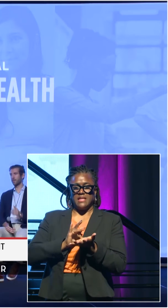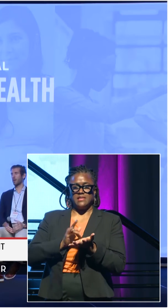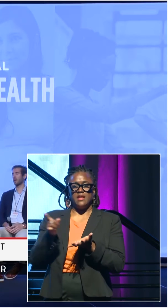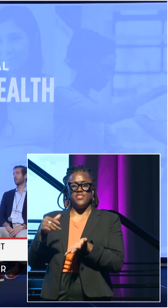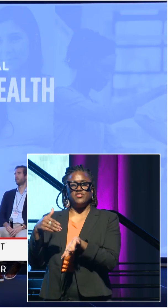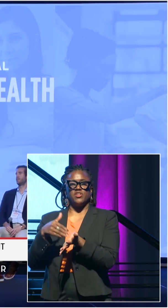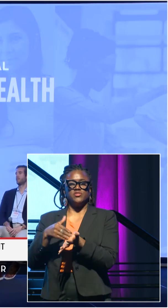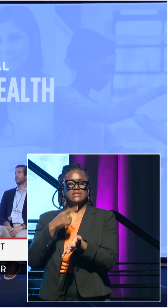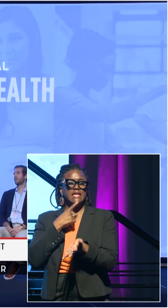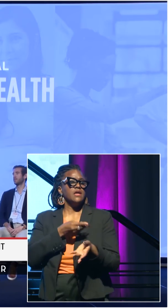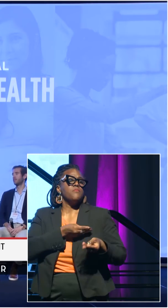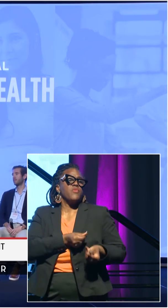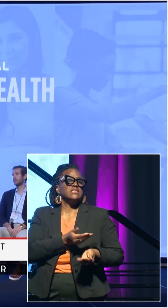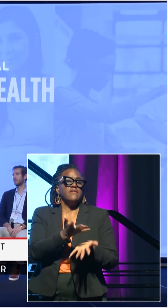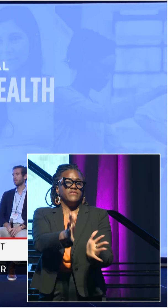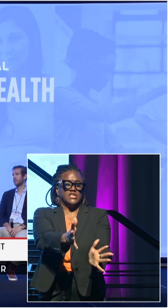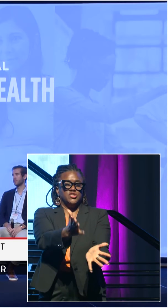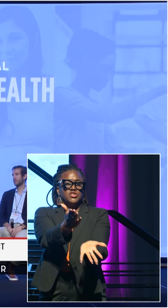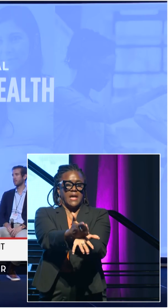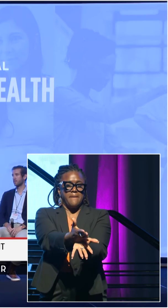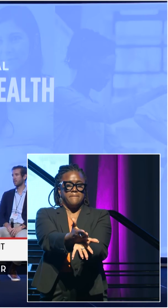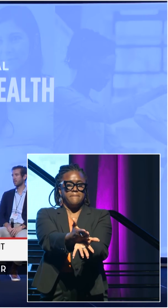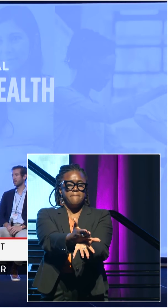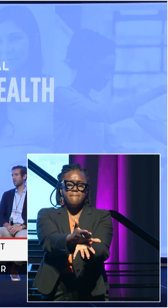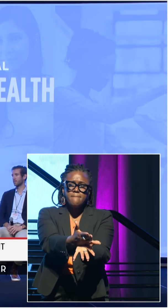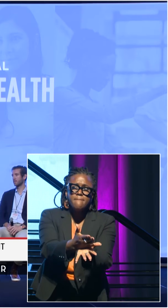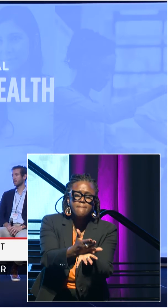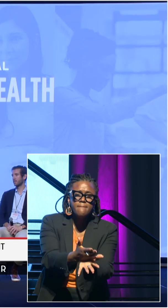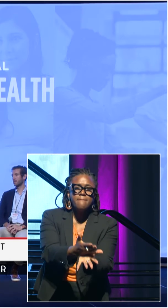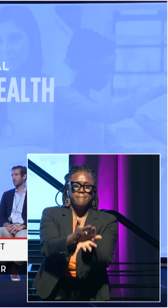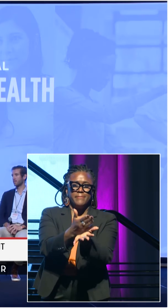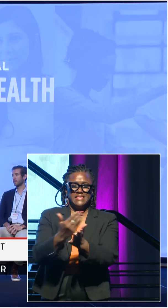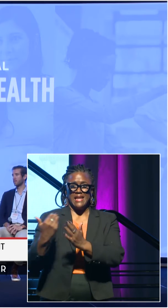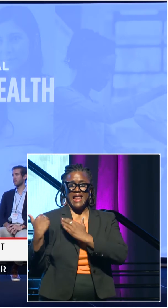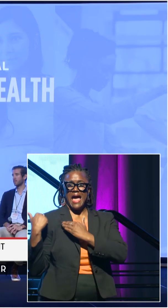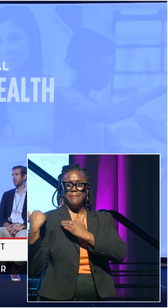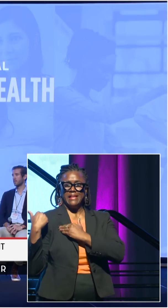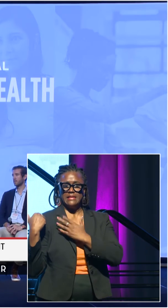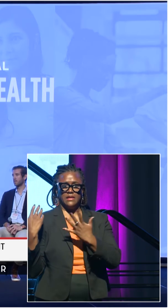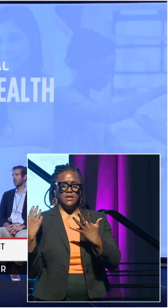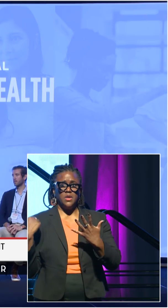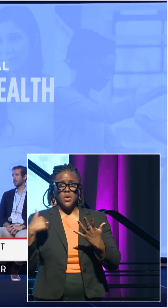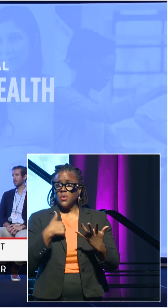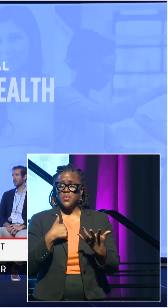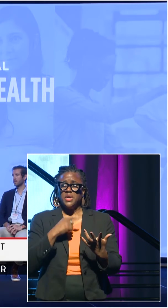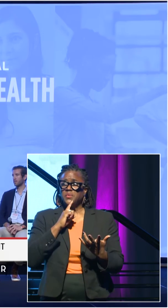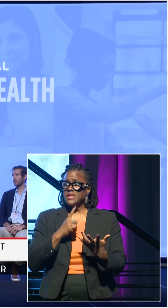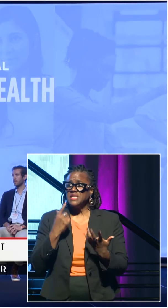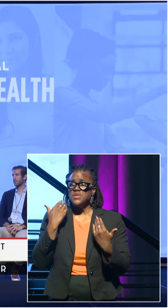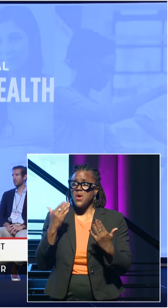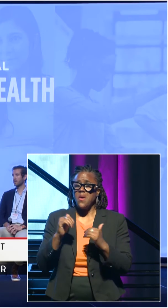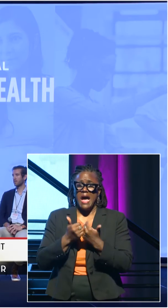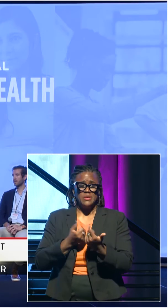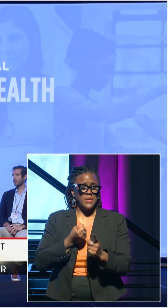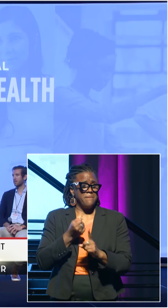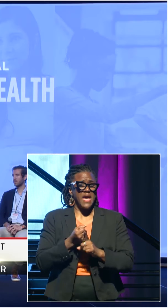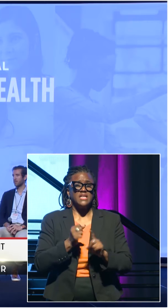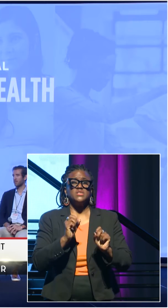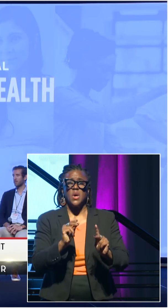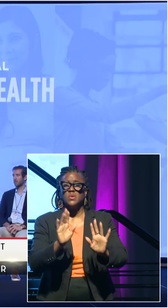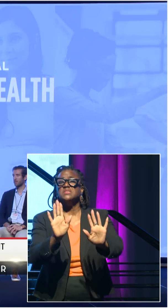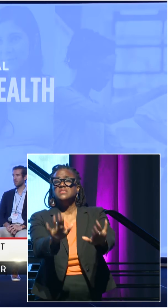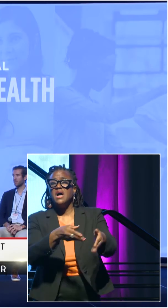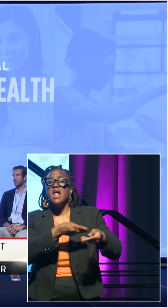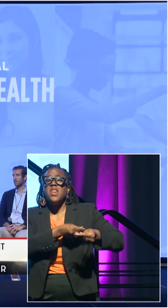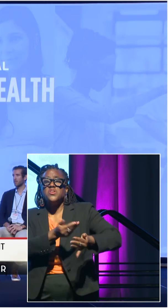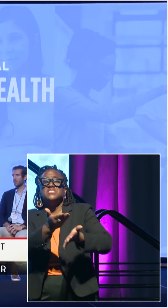just say, stop breastfeeding. It's like just a liability to be like, we don't really know how it's going to impact it, so just stop doing it. And